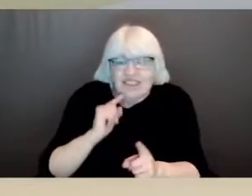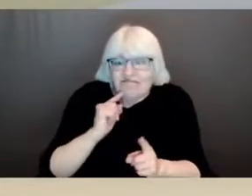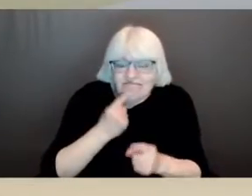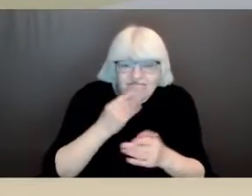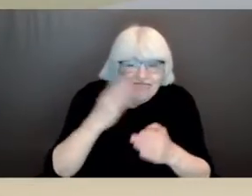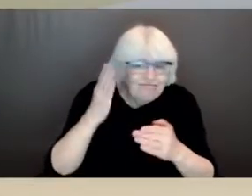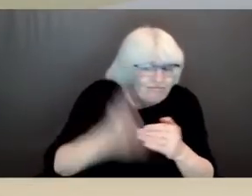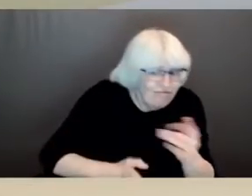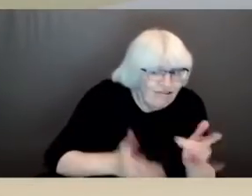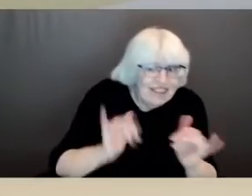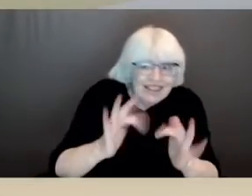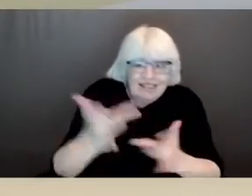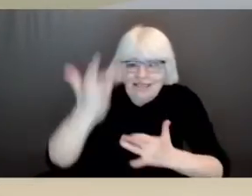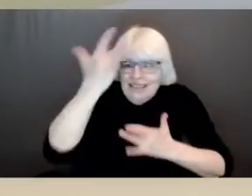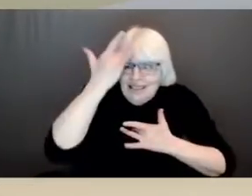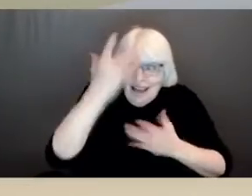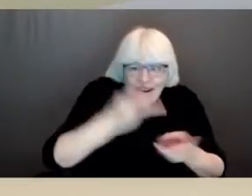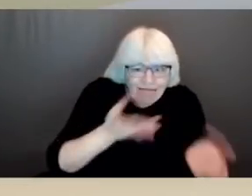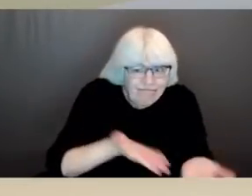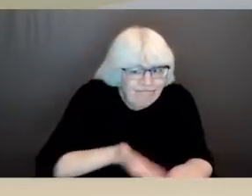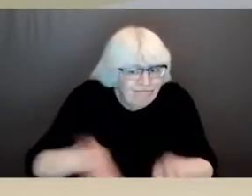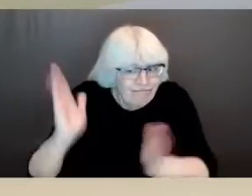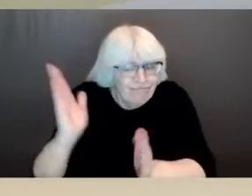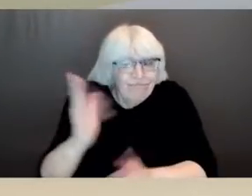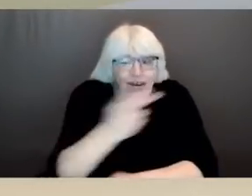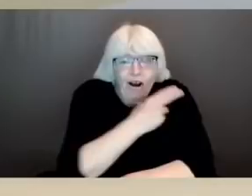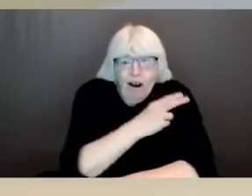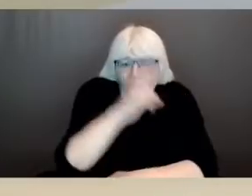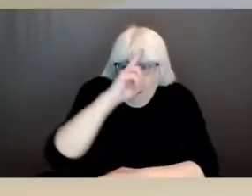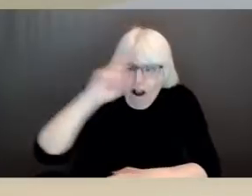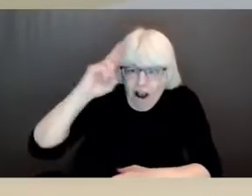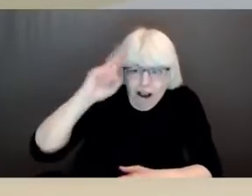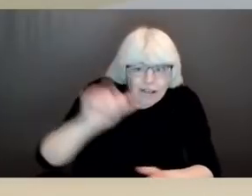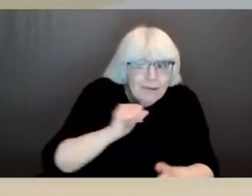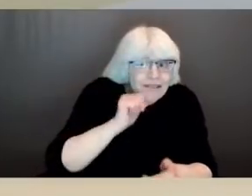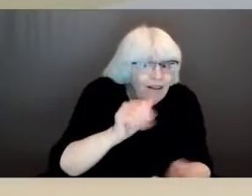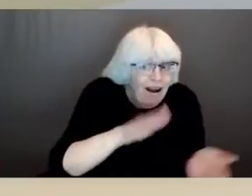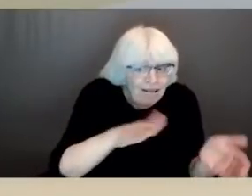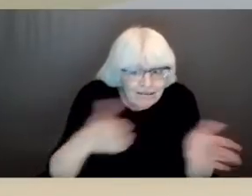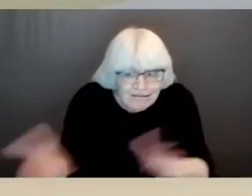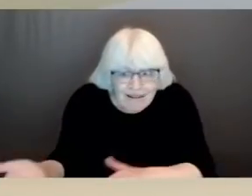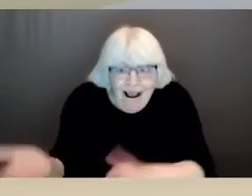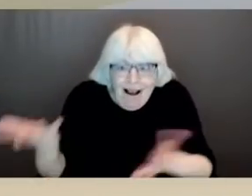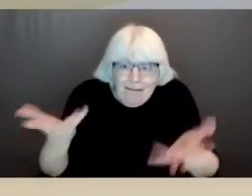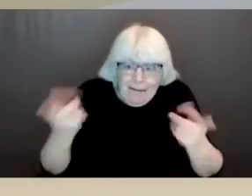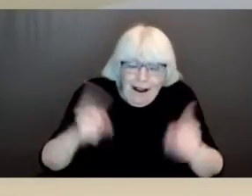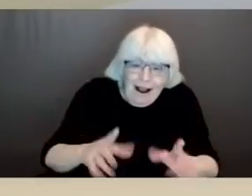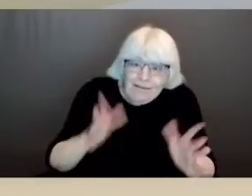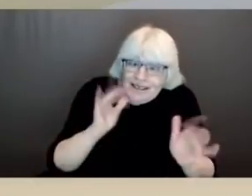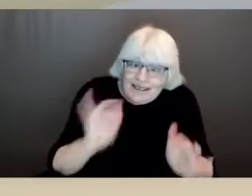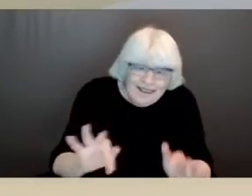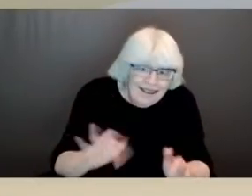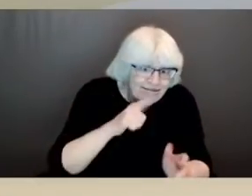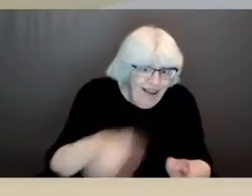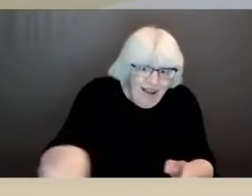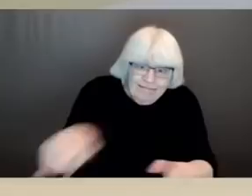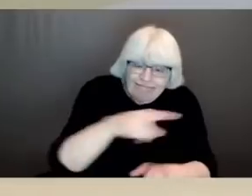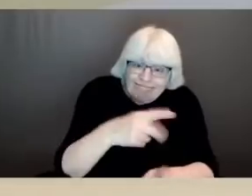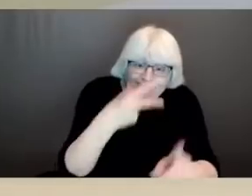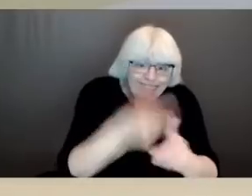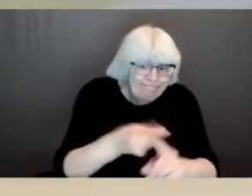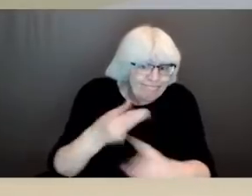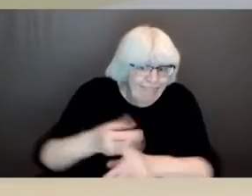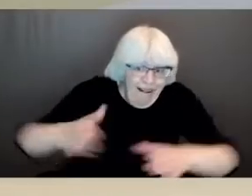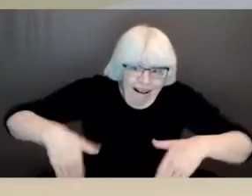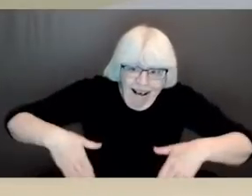those who are not vaccinated. And I think that's been shown across the country,